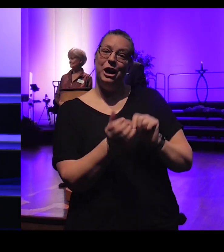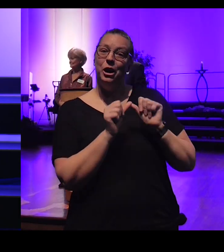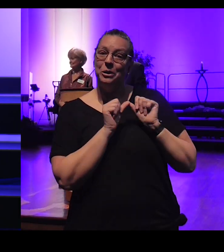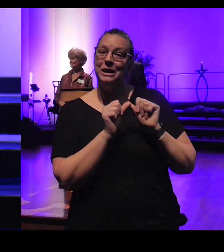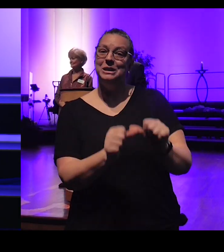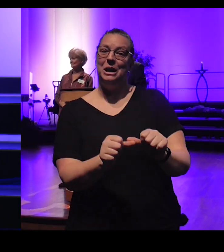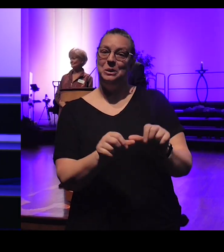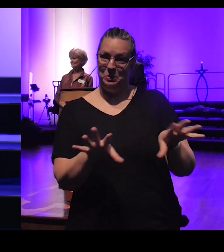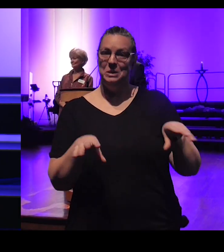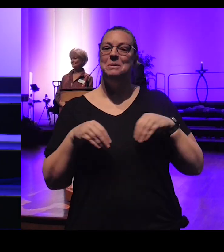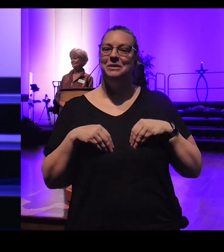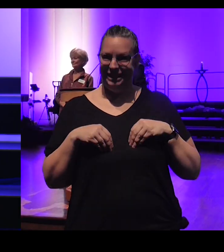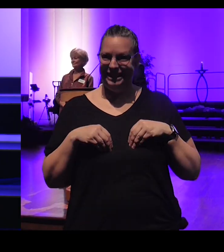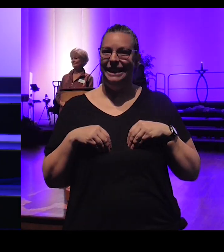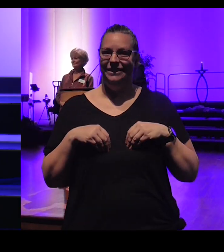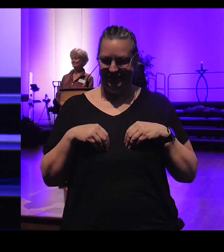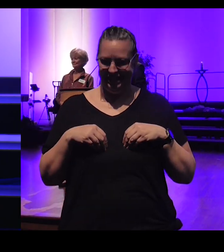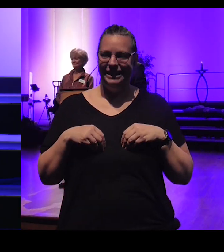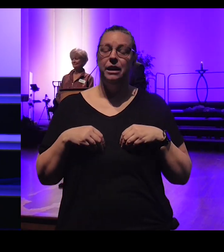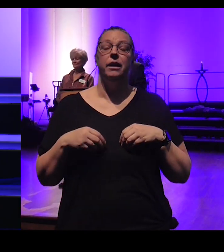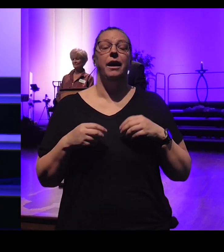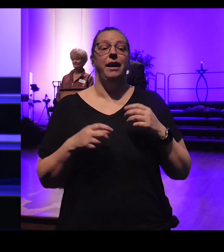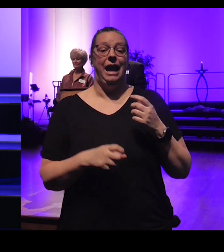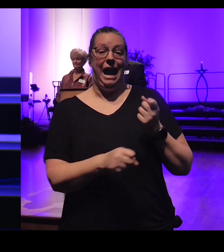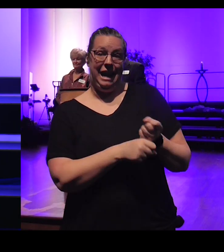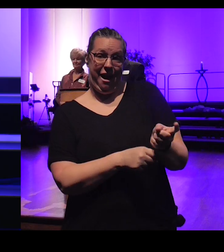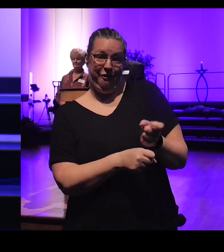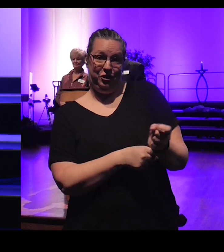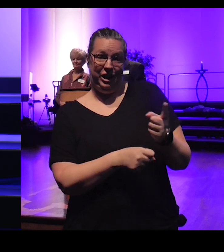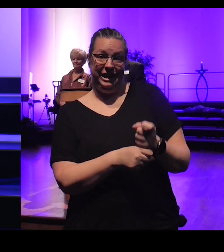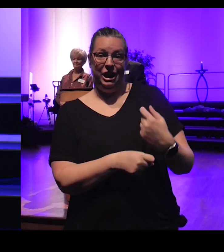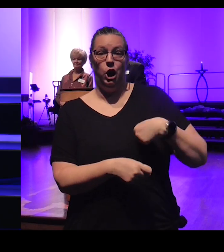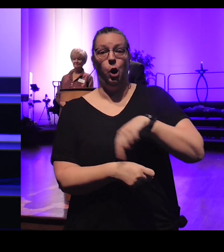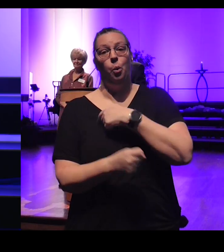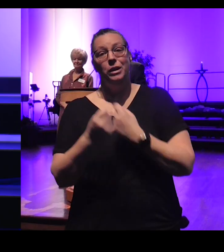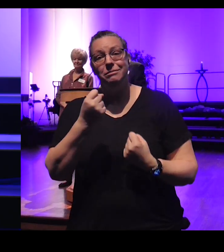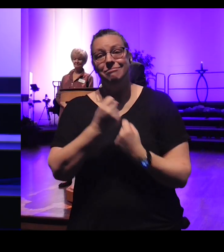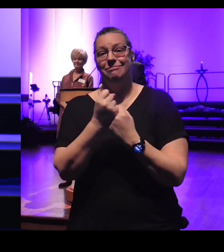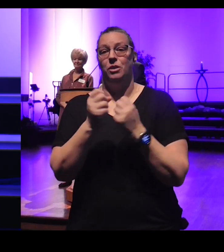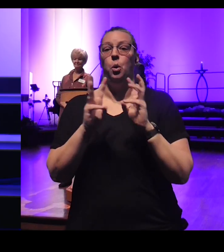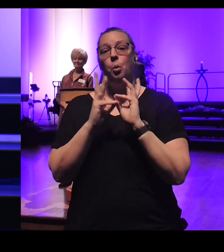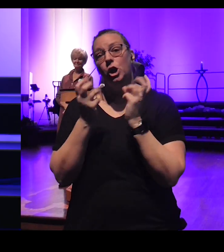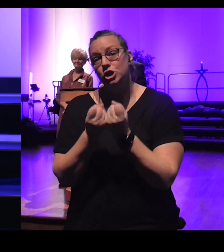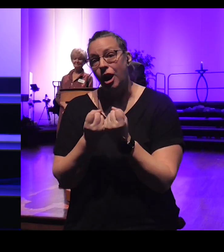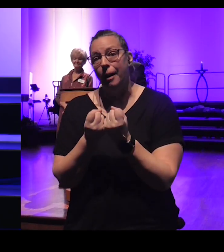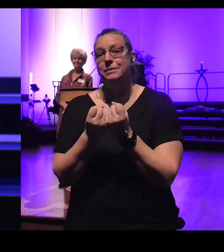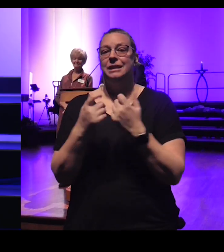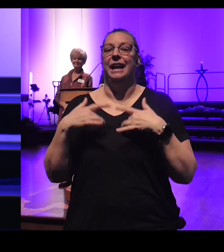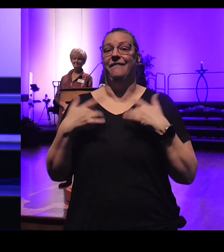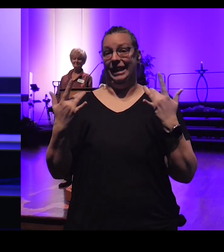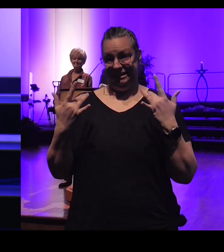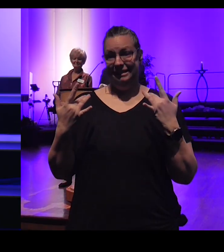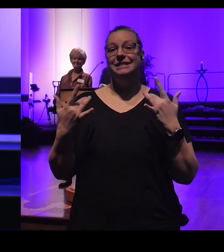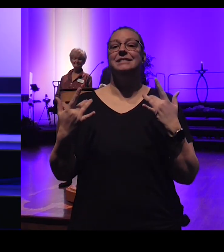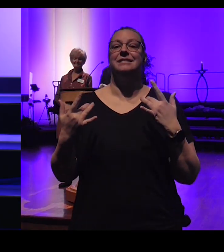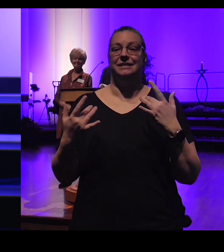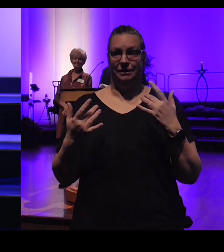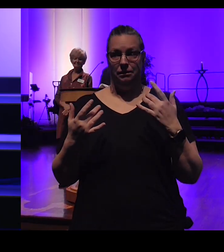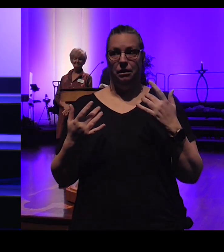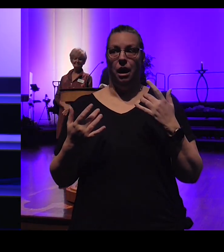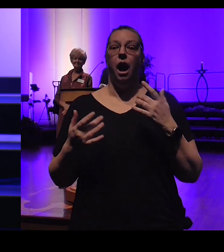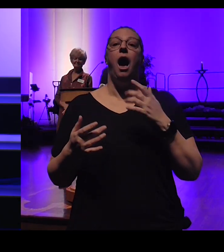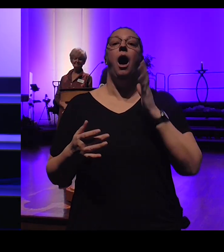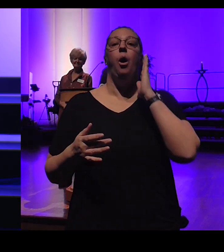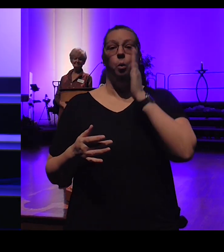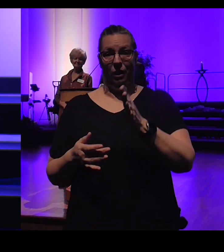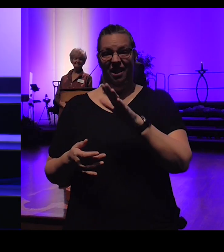well received. In addition, every year the Foundation sponsors several educational workshops and events. And in fact, on Sunday,